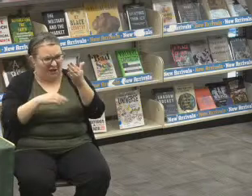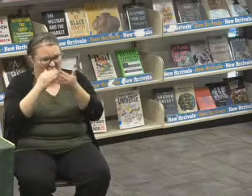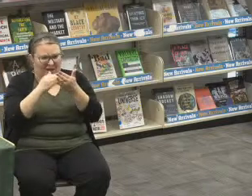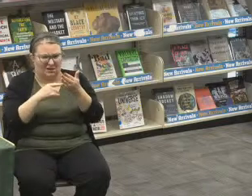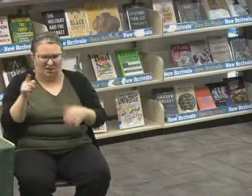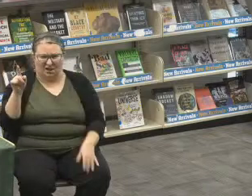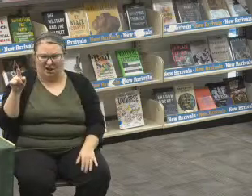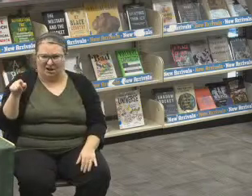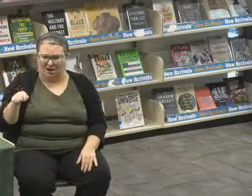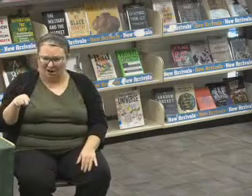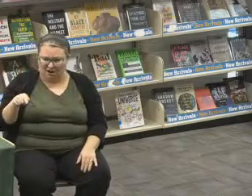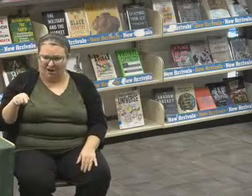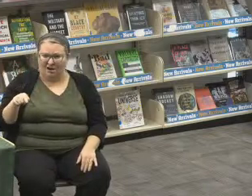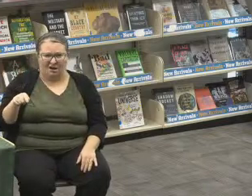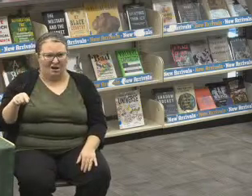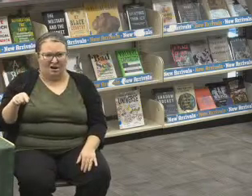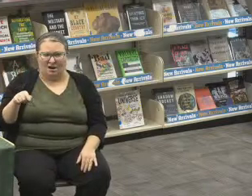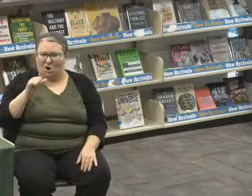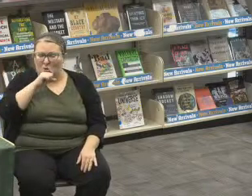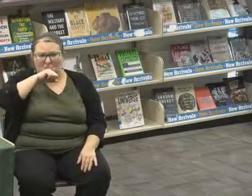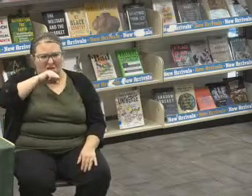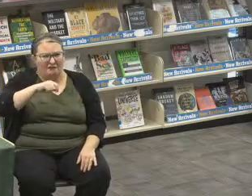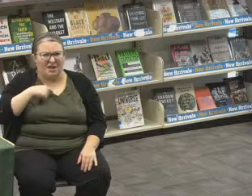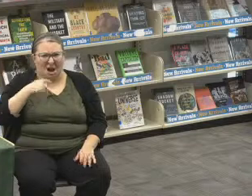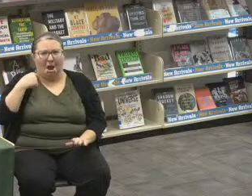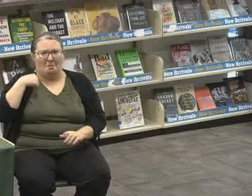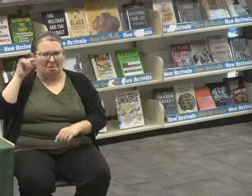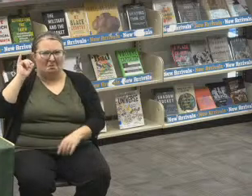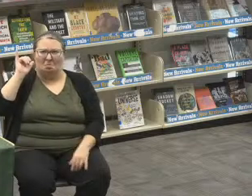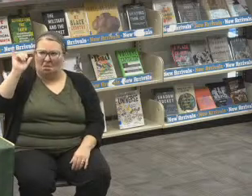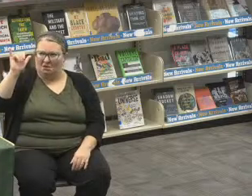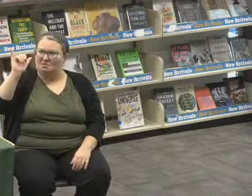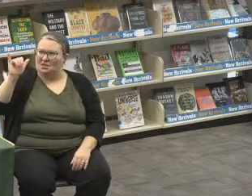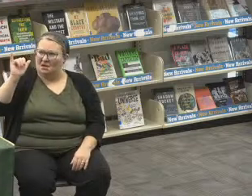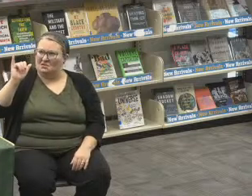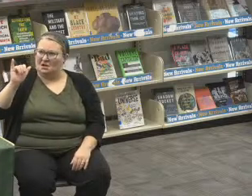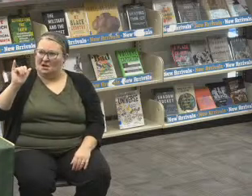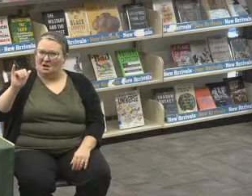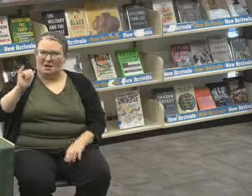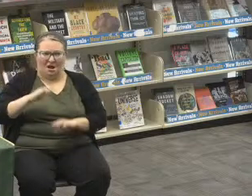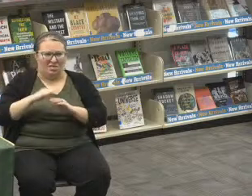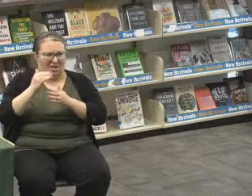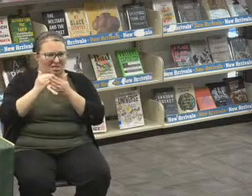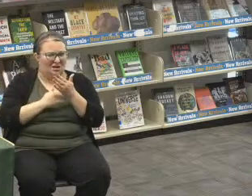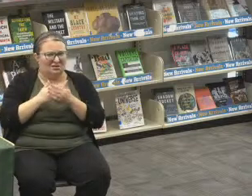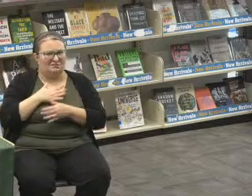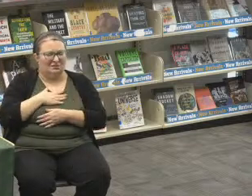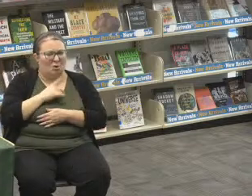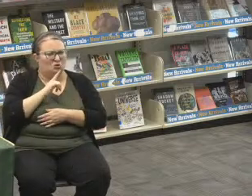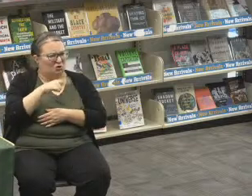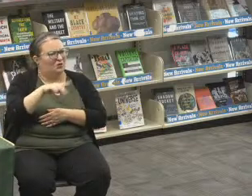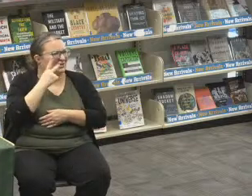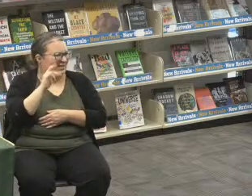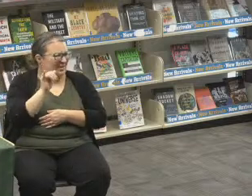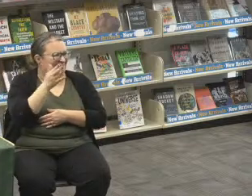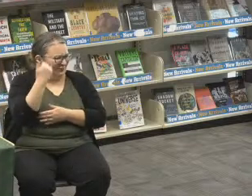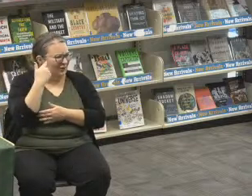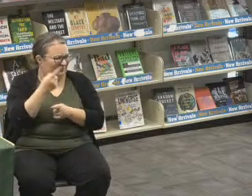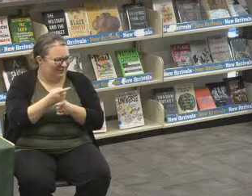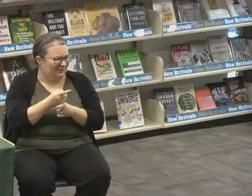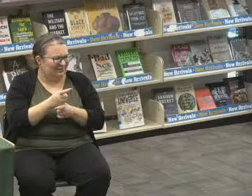thought, oh, I don't love that I can identify with some of the things on this list. I'm sure everybody's had something like that